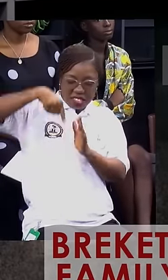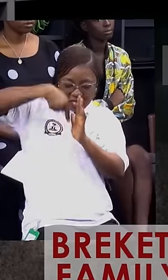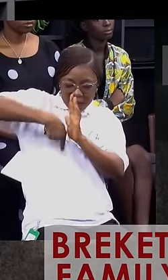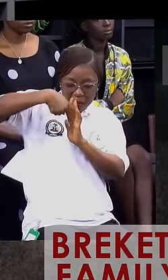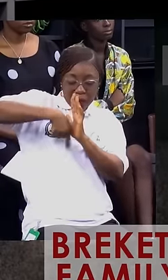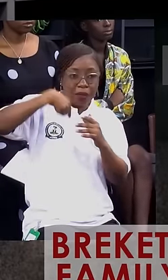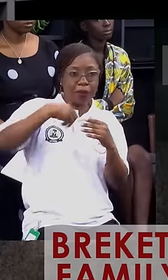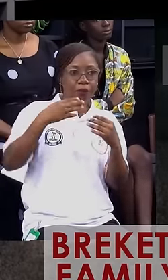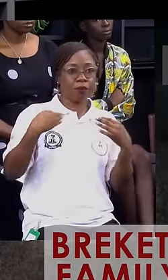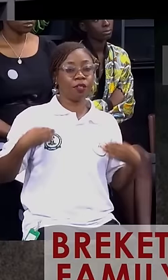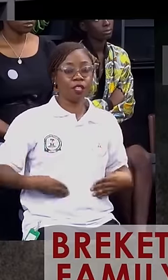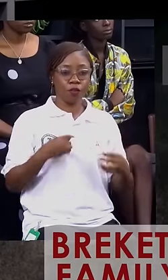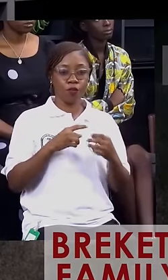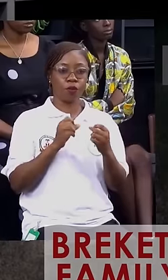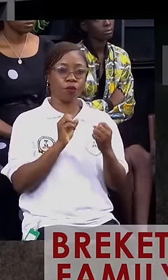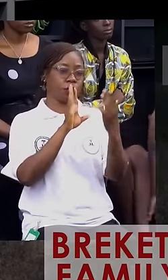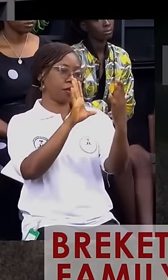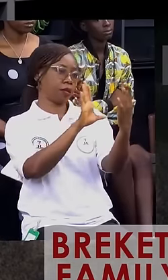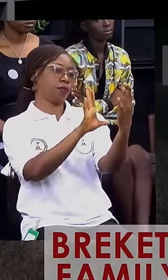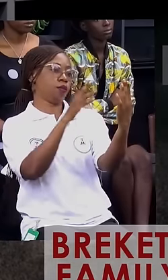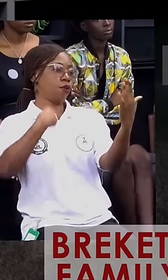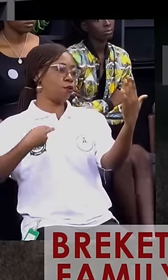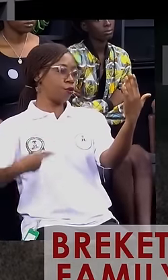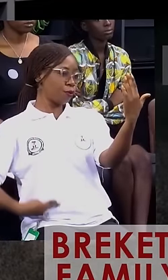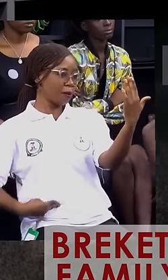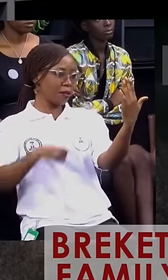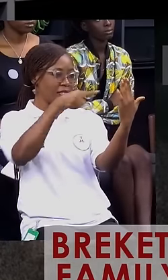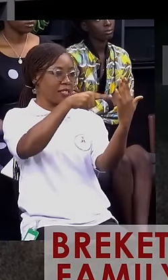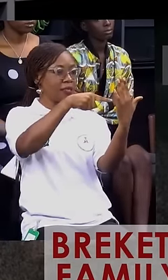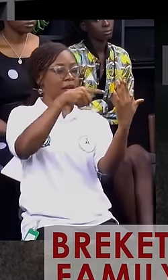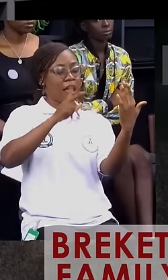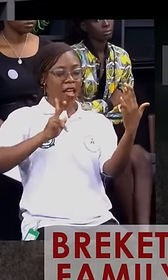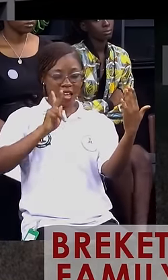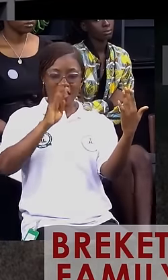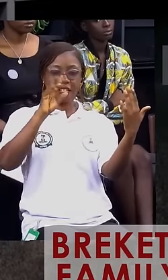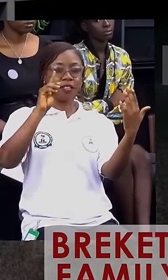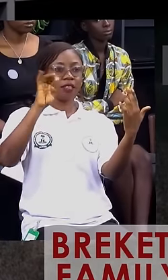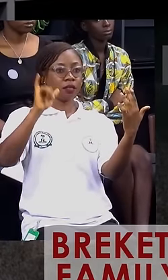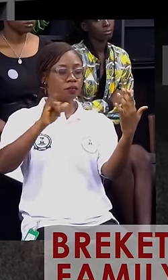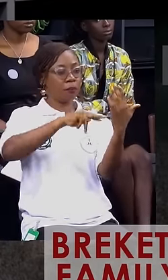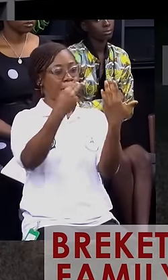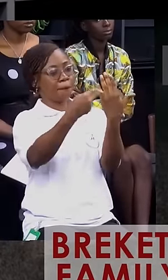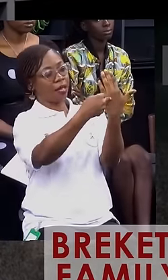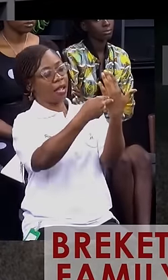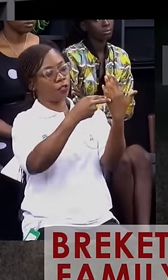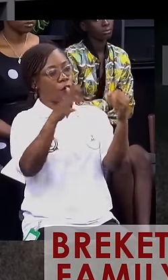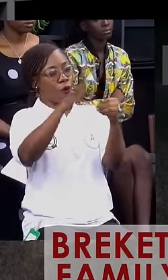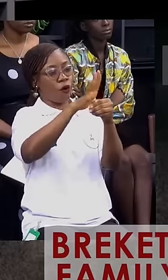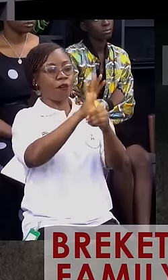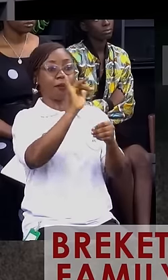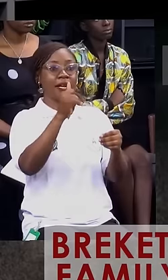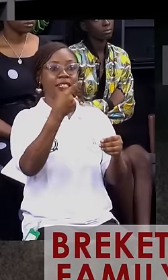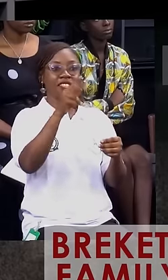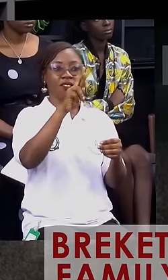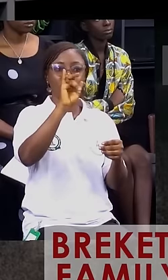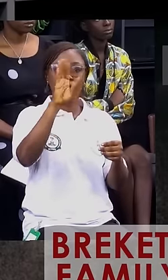a human being in front, the kidney is almost behind, just covered by the ribs at the back.